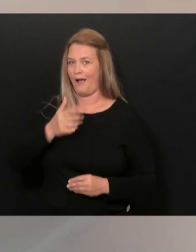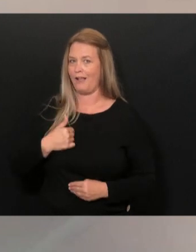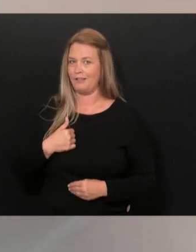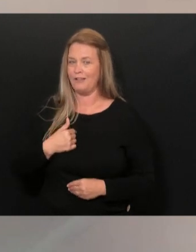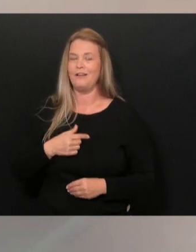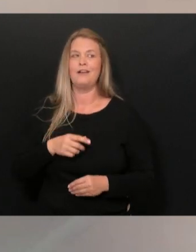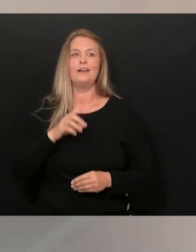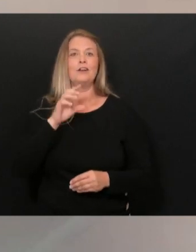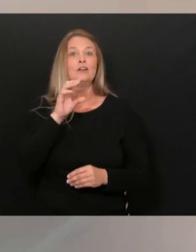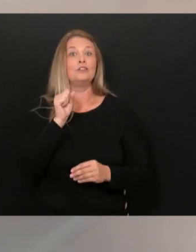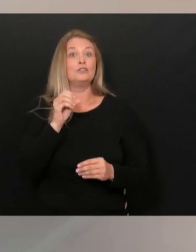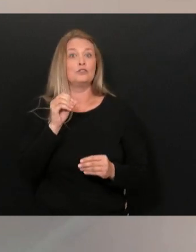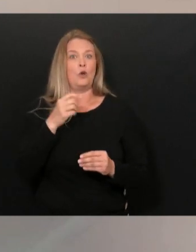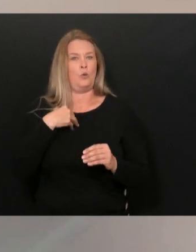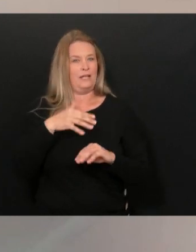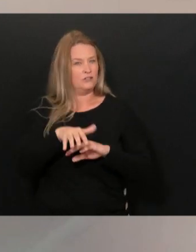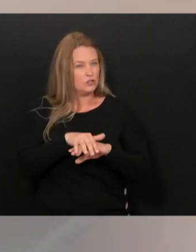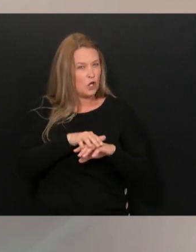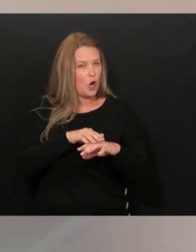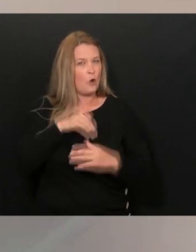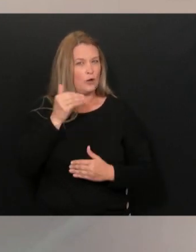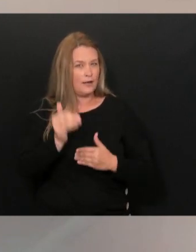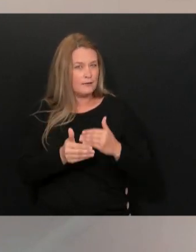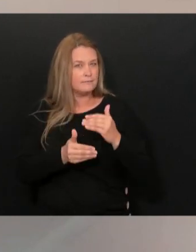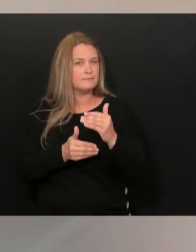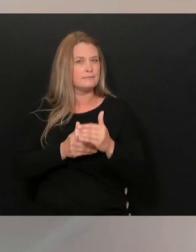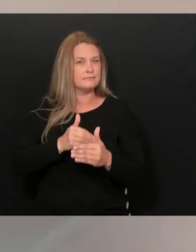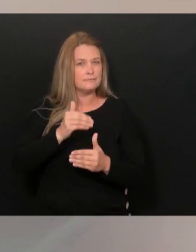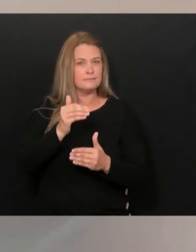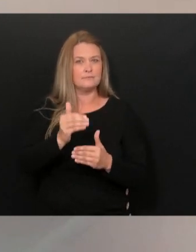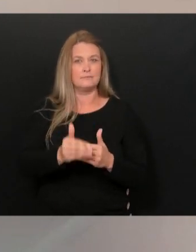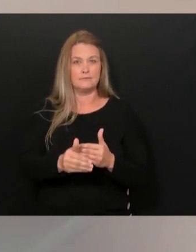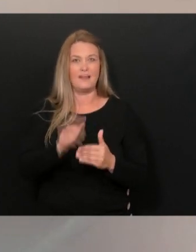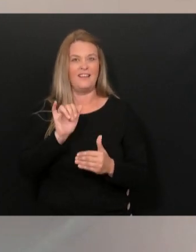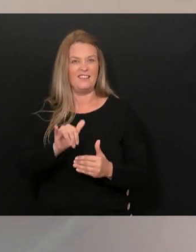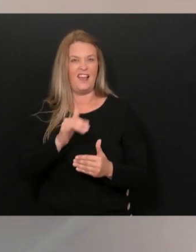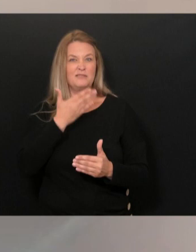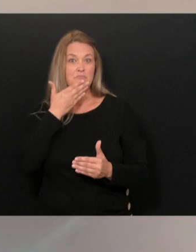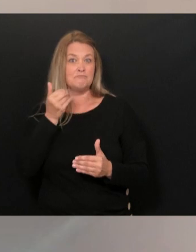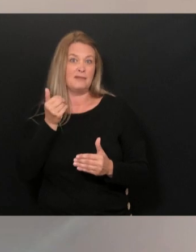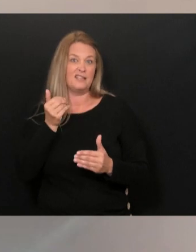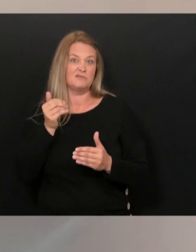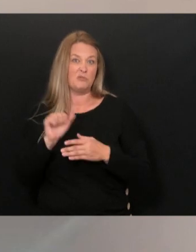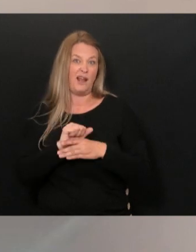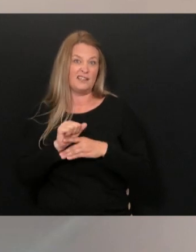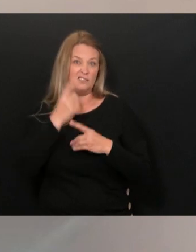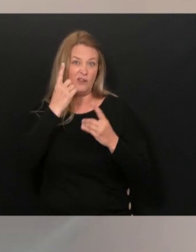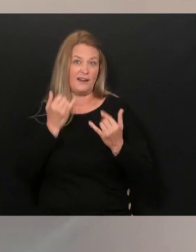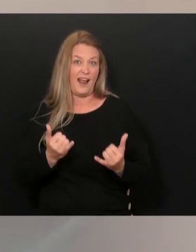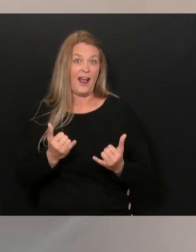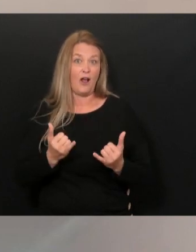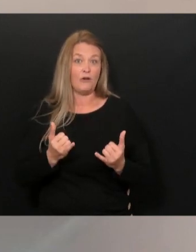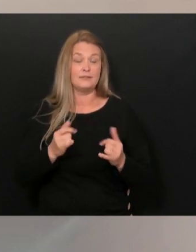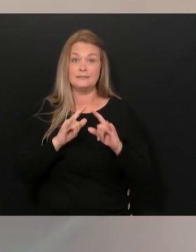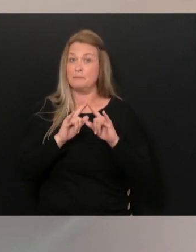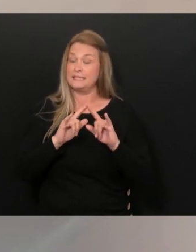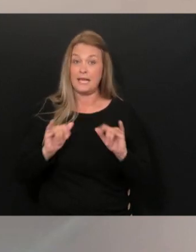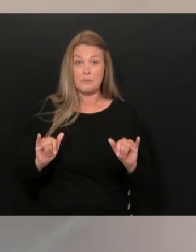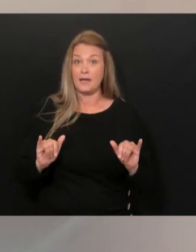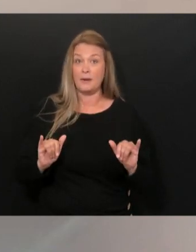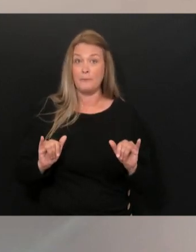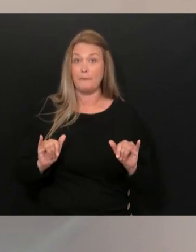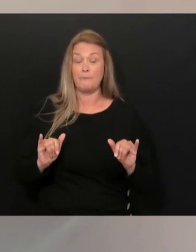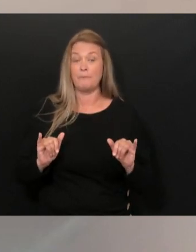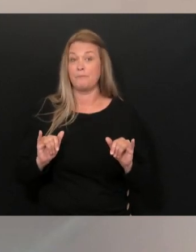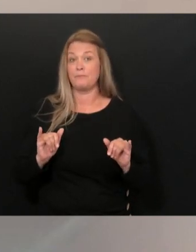instruction to move slowly if you can is good guidance, And at the same time, I think that as